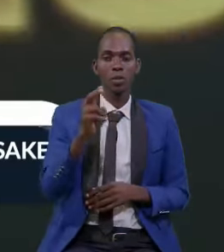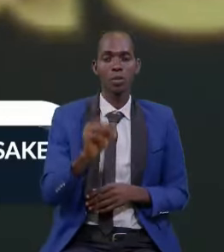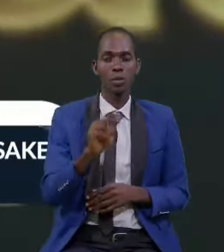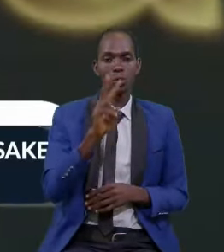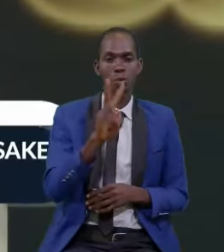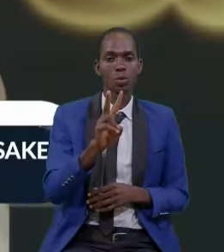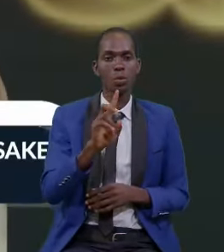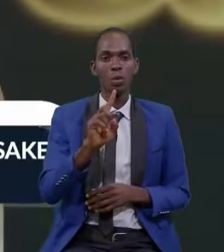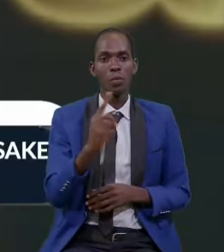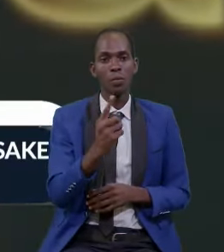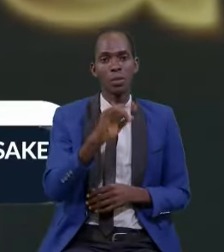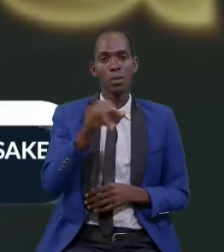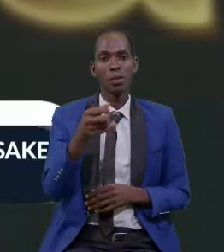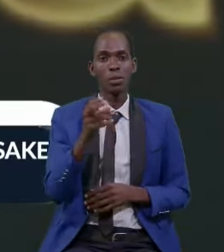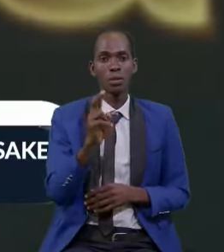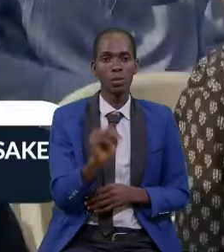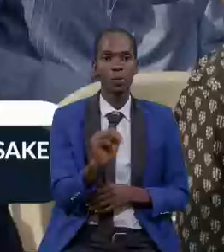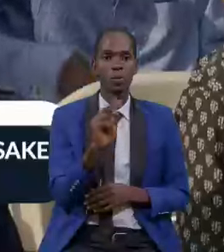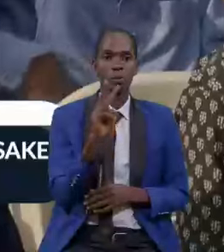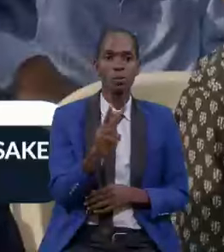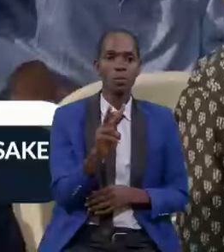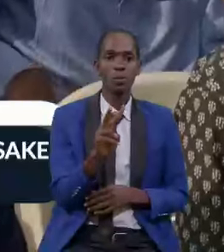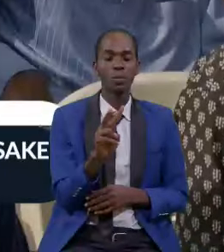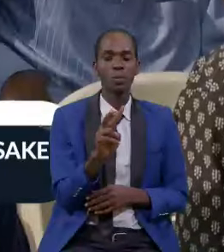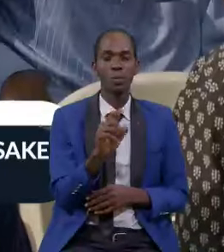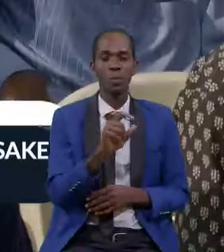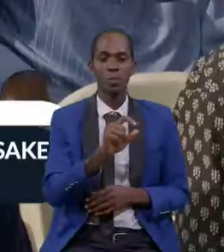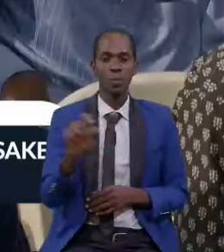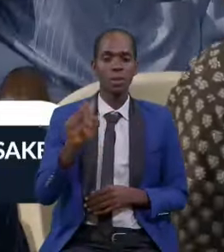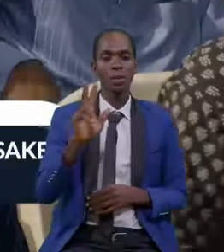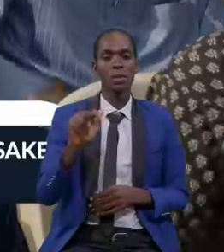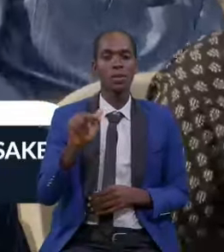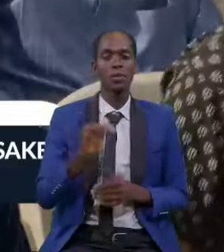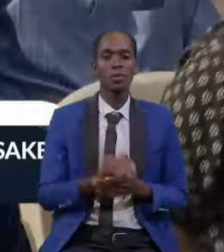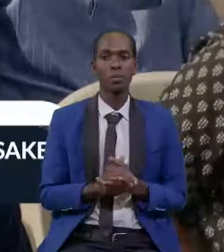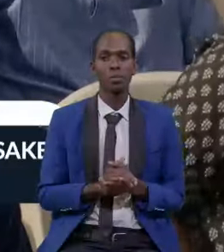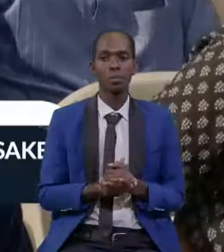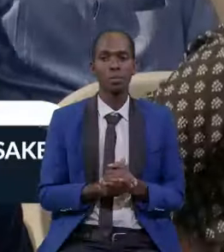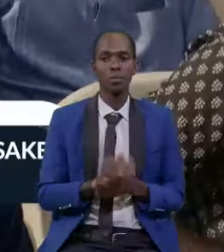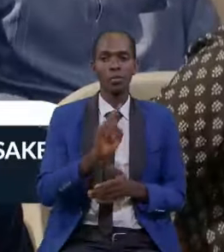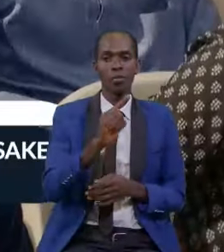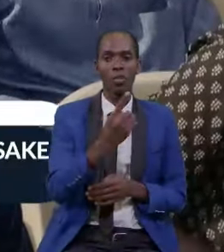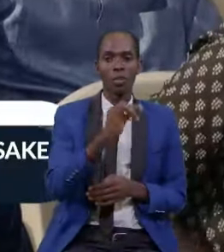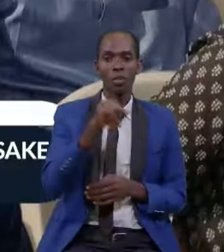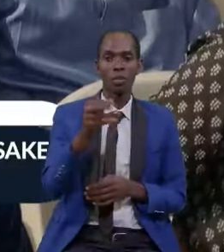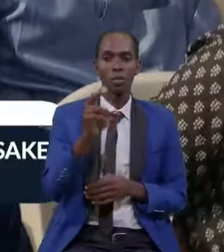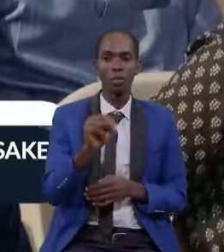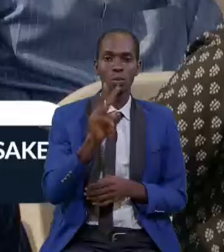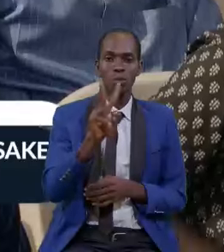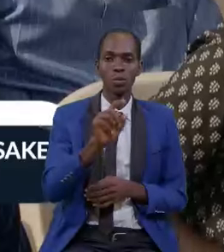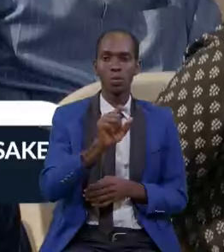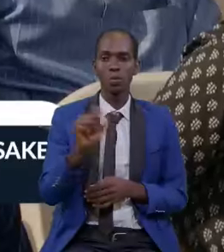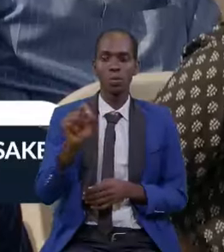John chapter 2, and I'm reading from verse 13. 1 John chapter 2 verse 13,